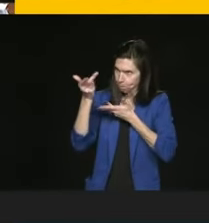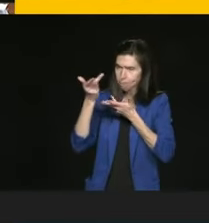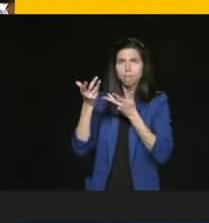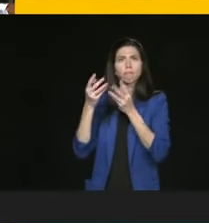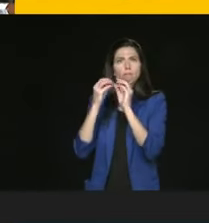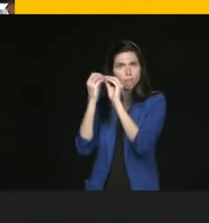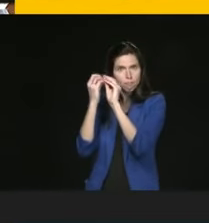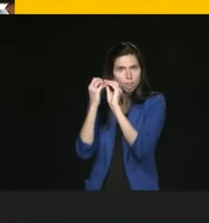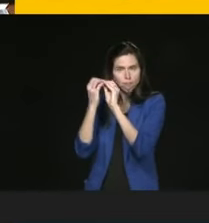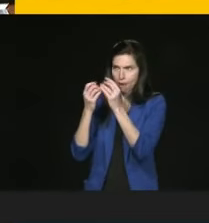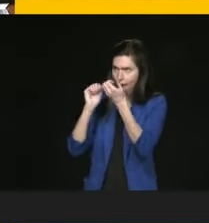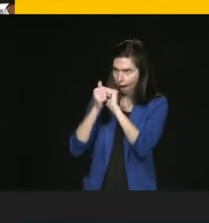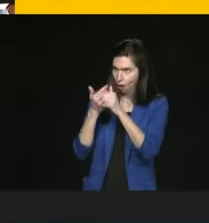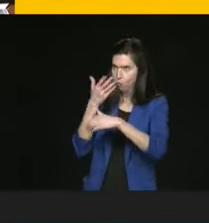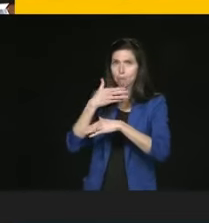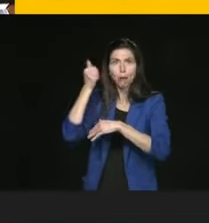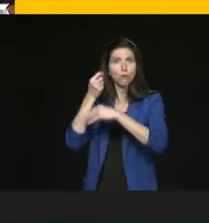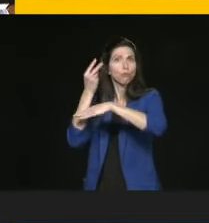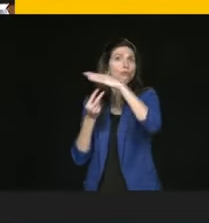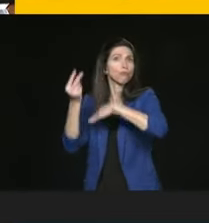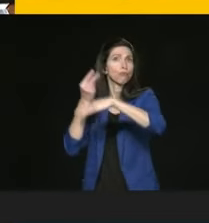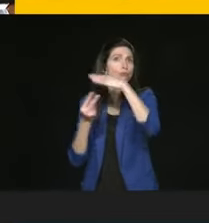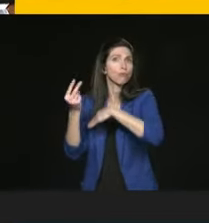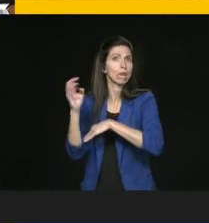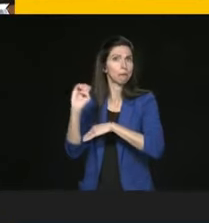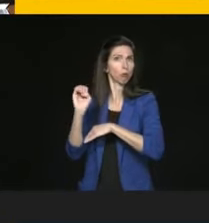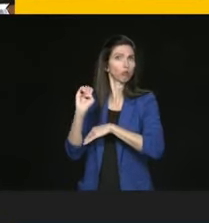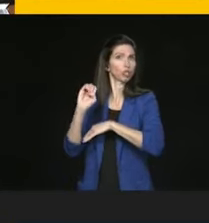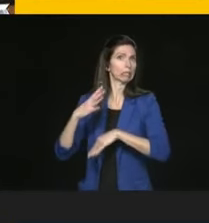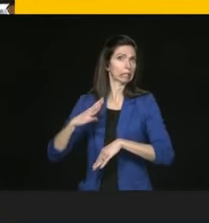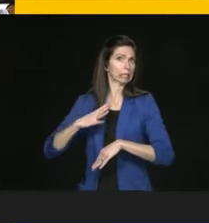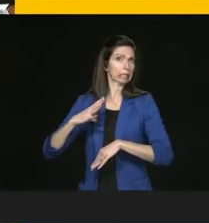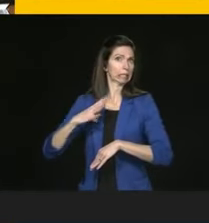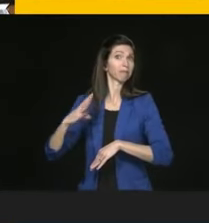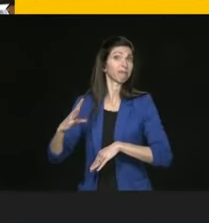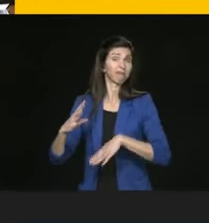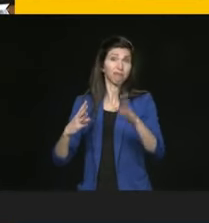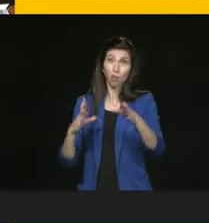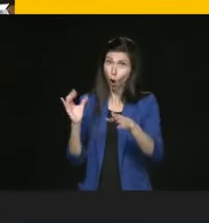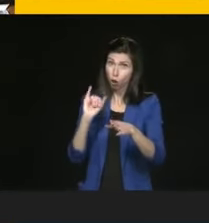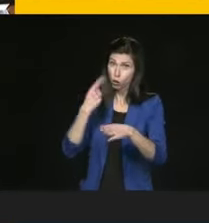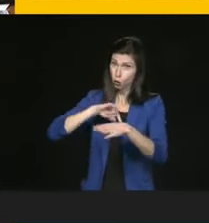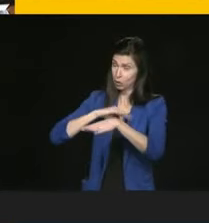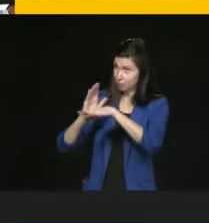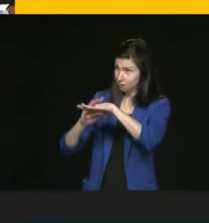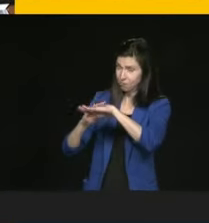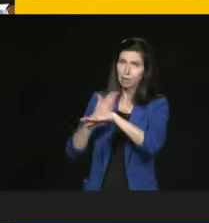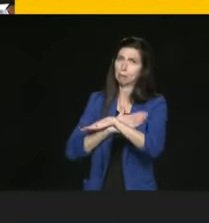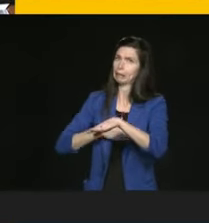recommend that First Nations with upcoming elections not proceed with elections at this time due to the current